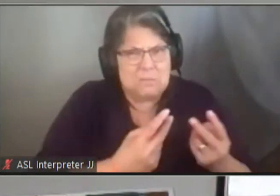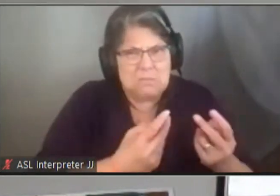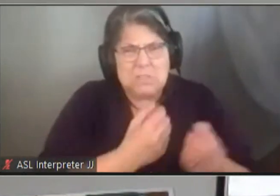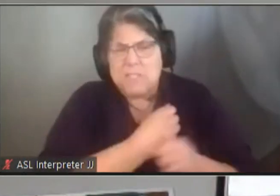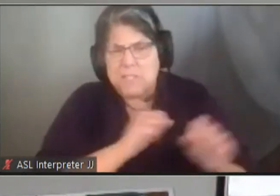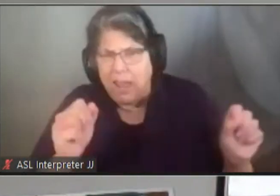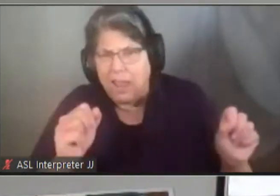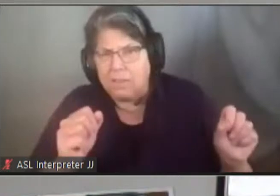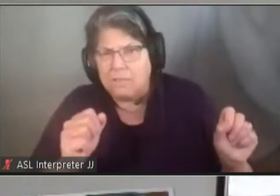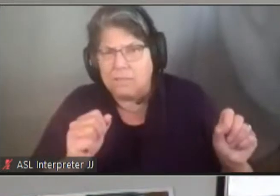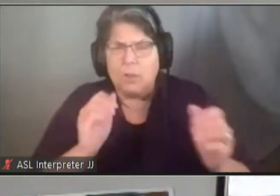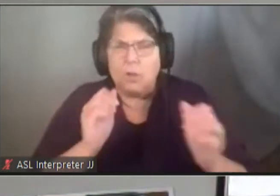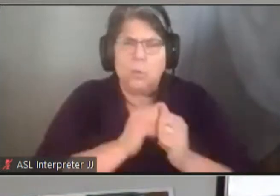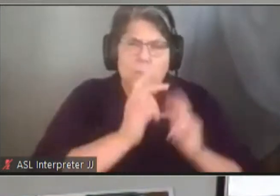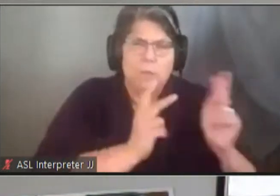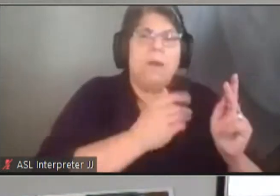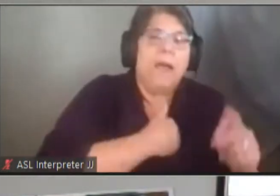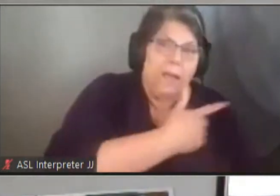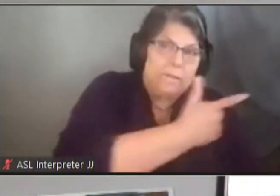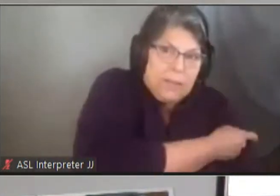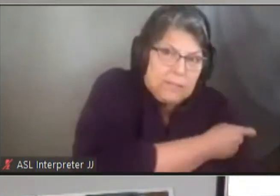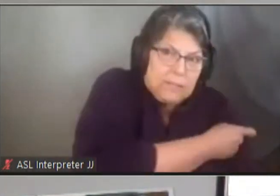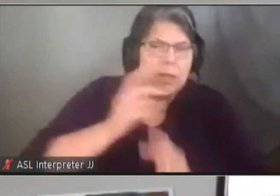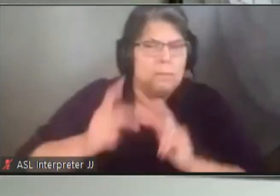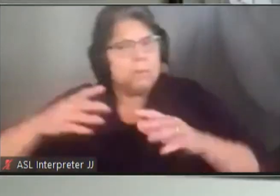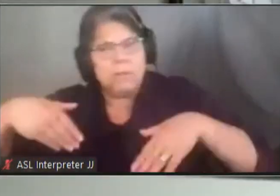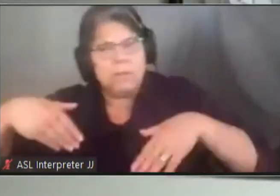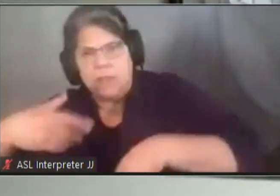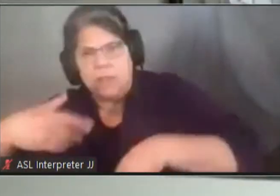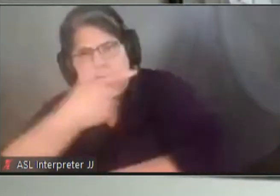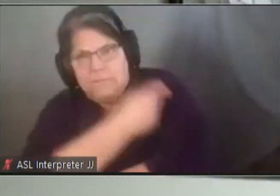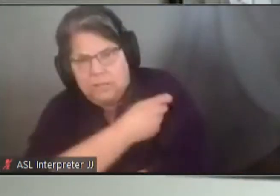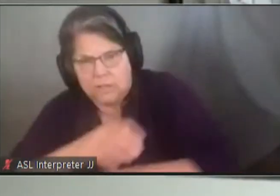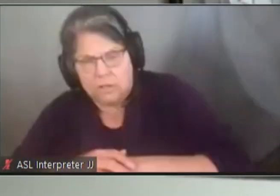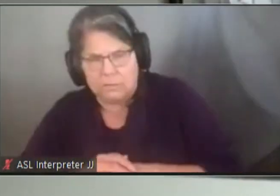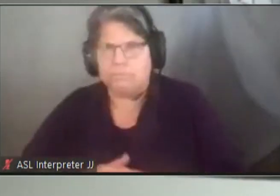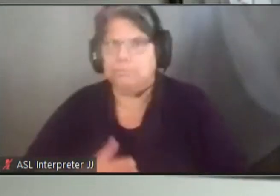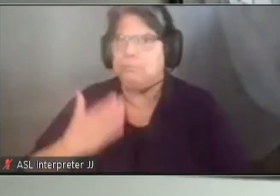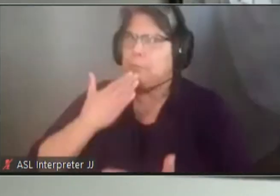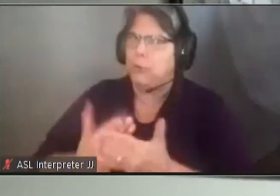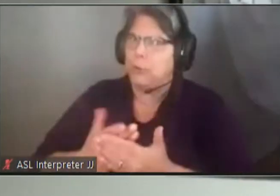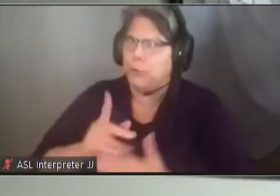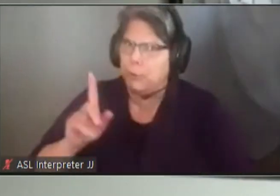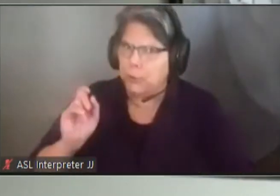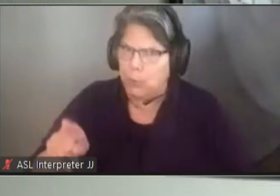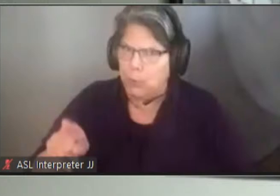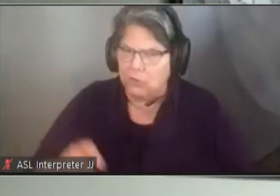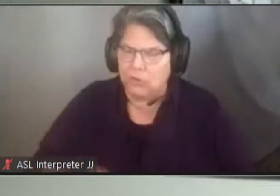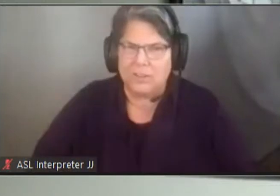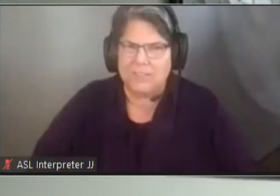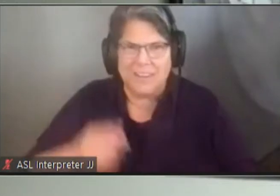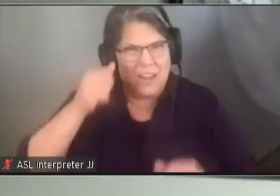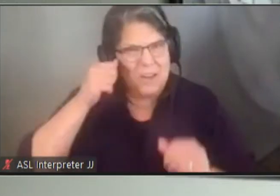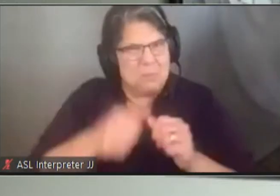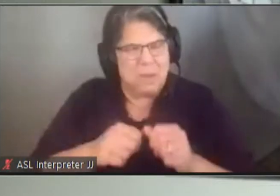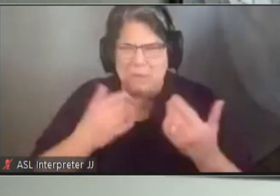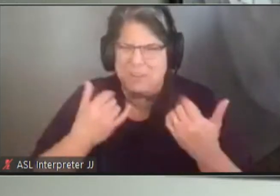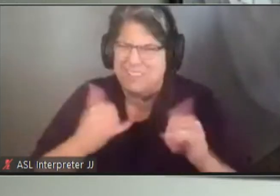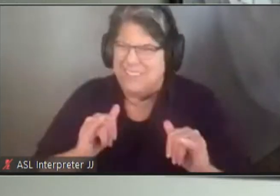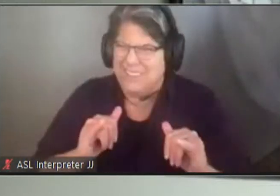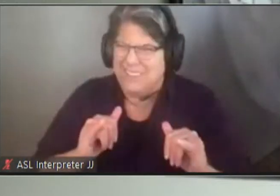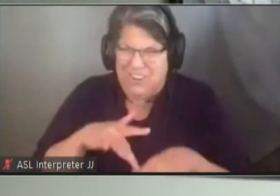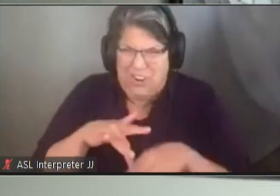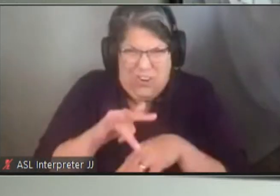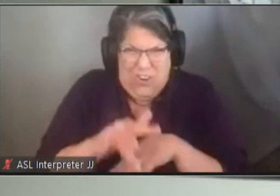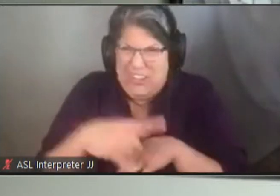and non-vaccinated people? Good question. So remember that we're very early in the course of even having